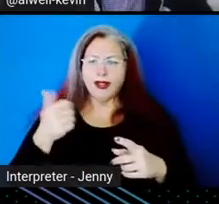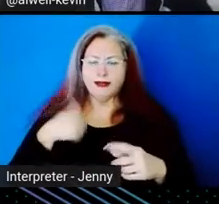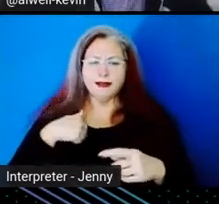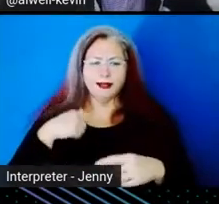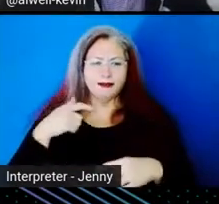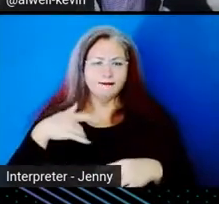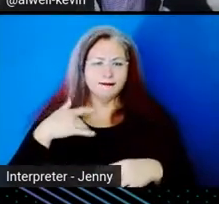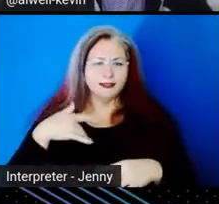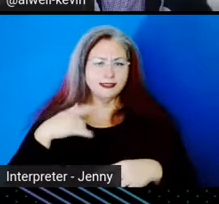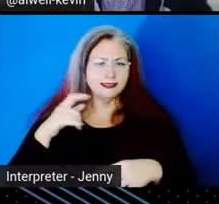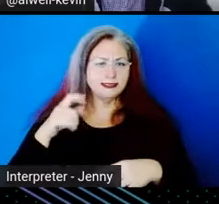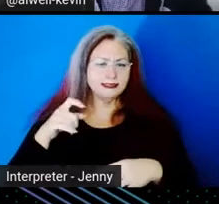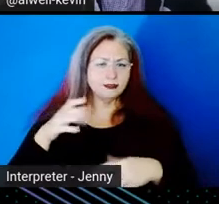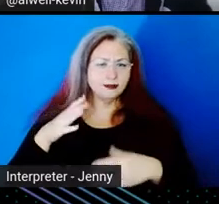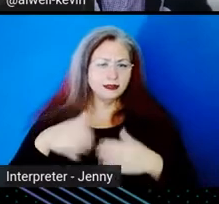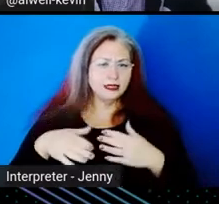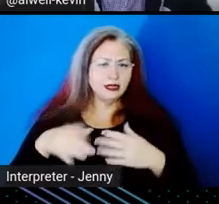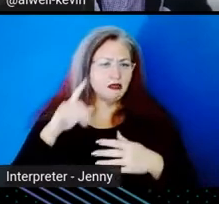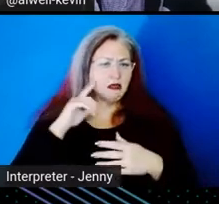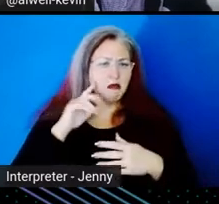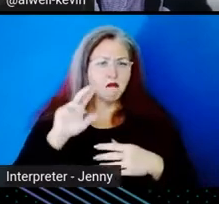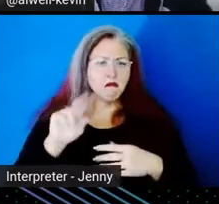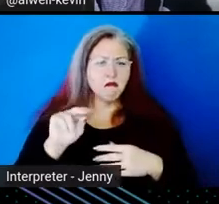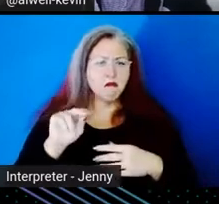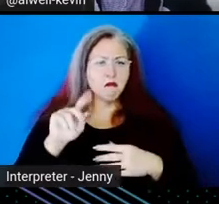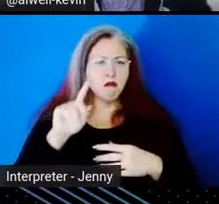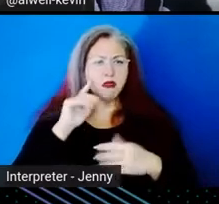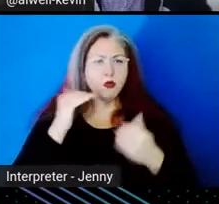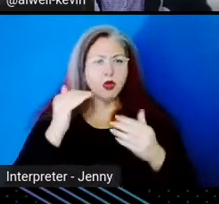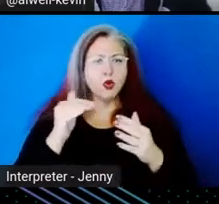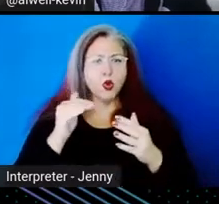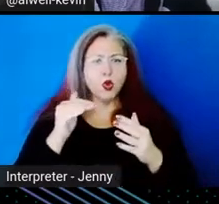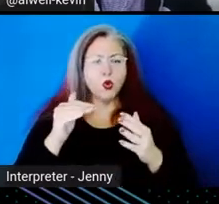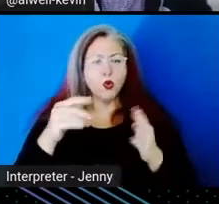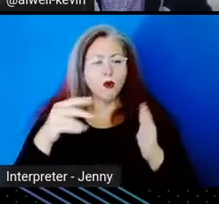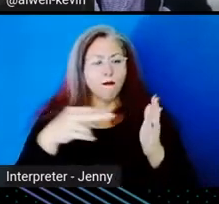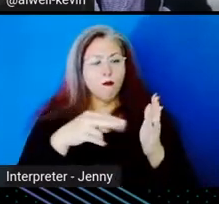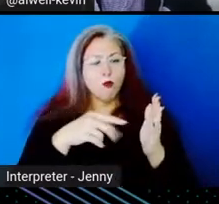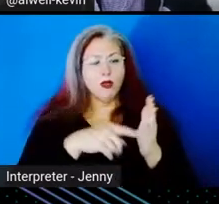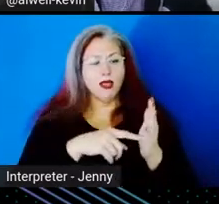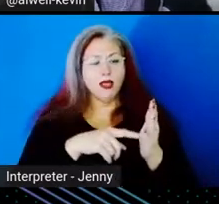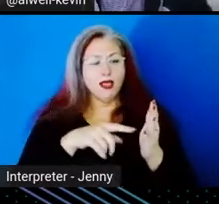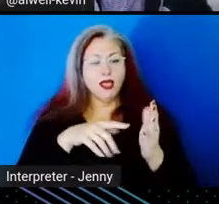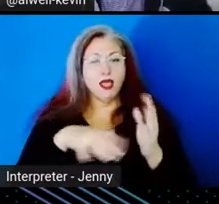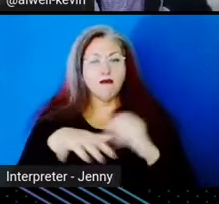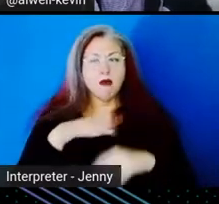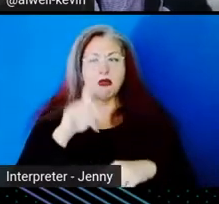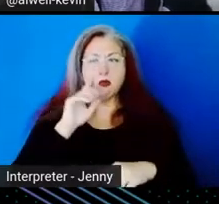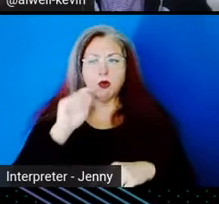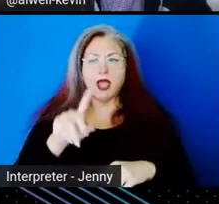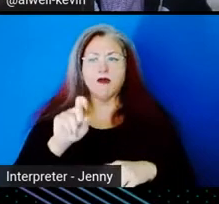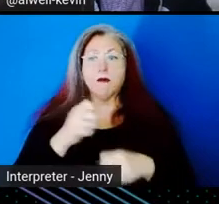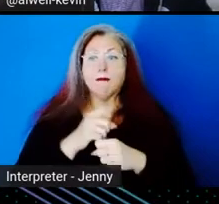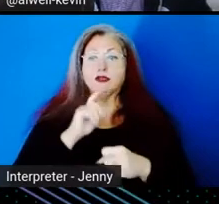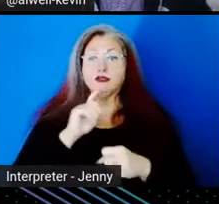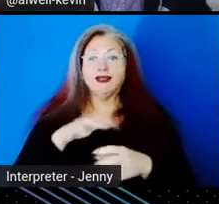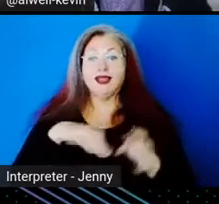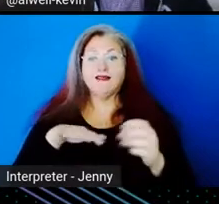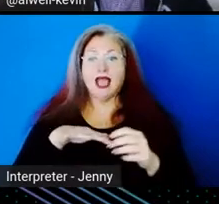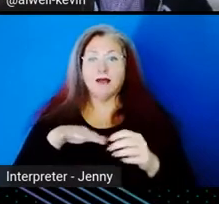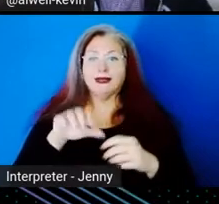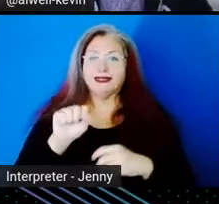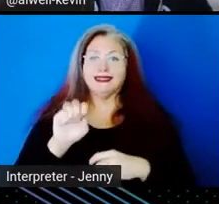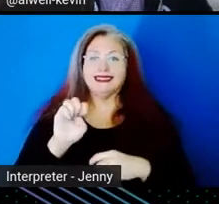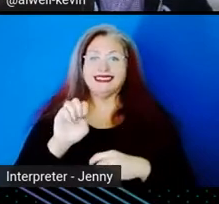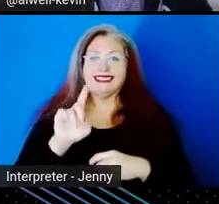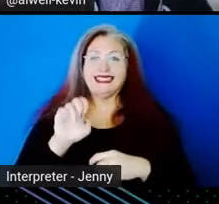done? I don't think anything else. I think we're going to point to this environment. I think we should be okay. We have to make sure that environment is seeded.